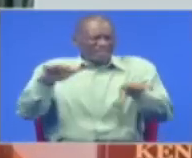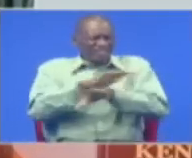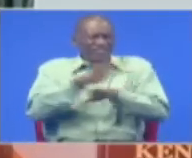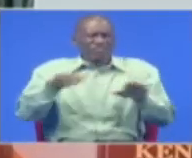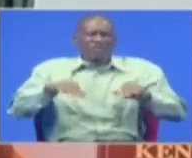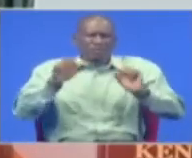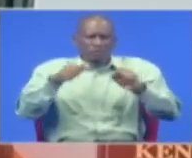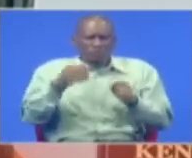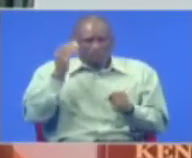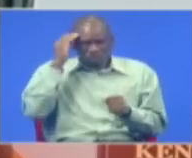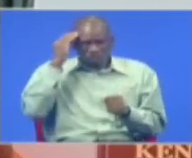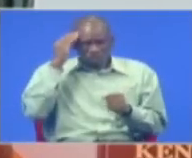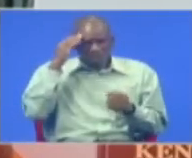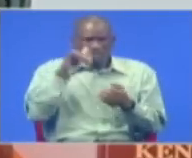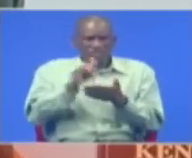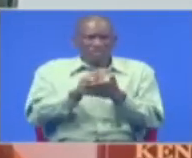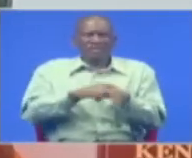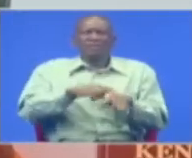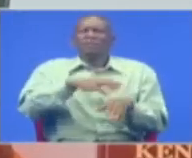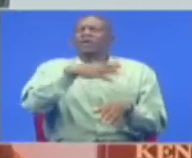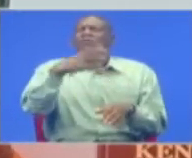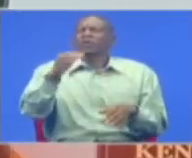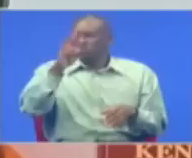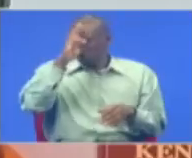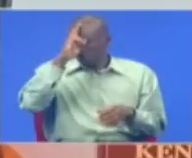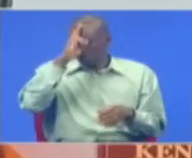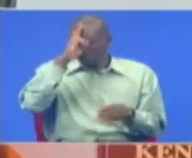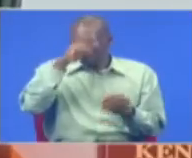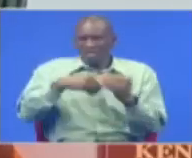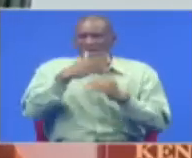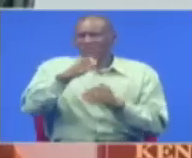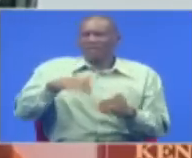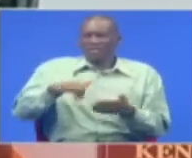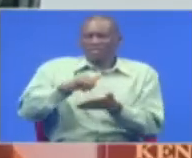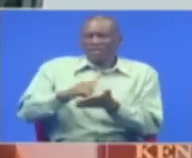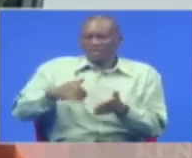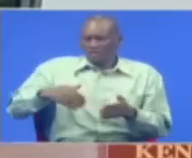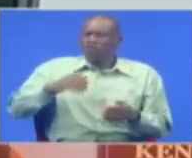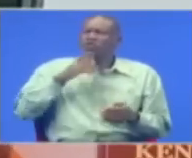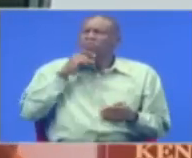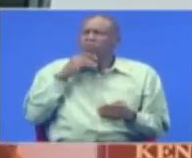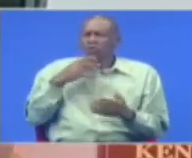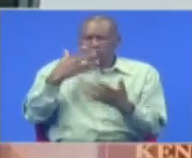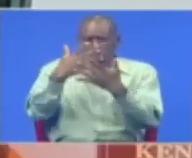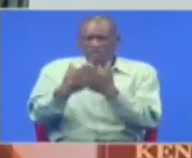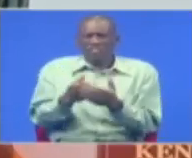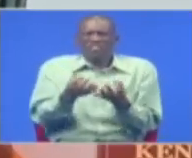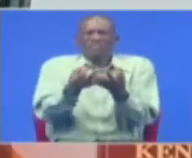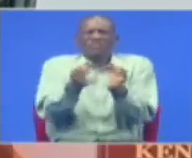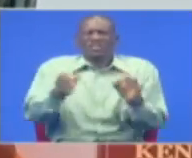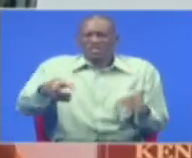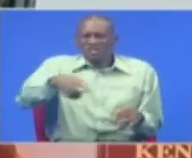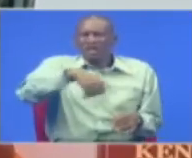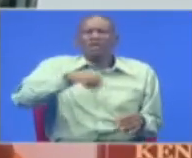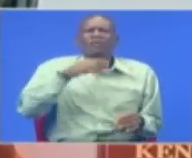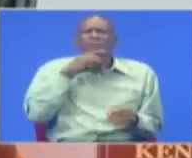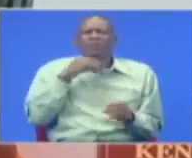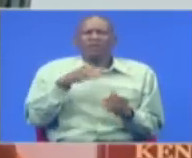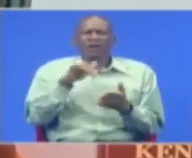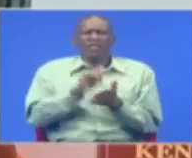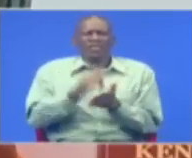Of course, I then went to the police. We had a long talk. They released our boy, and that ended